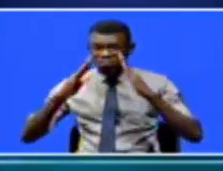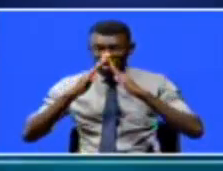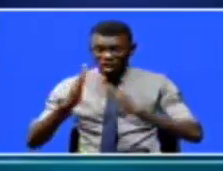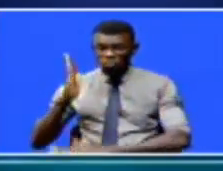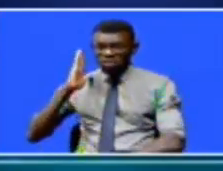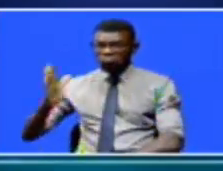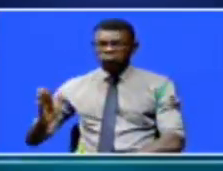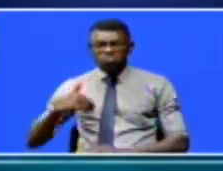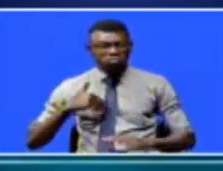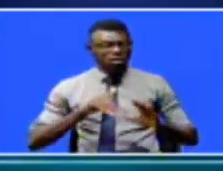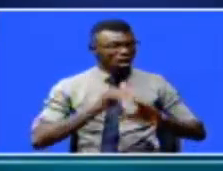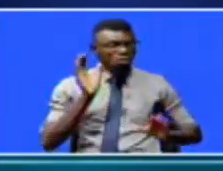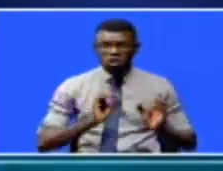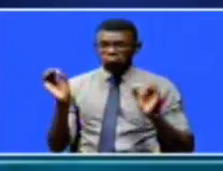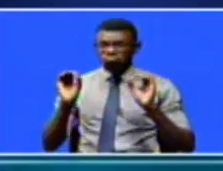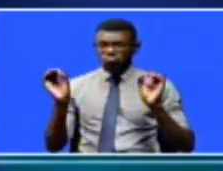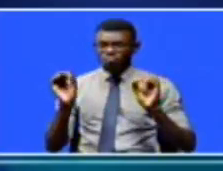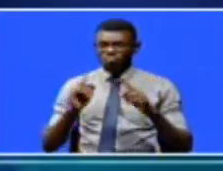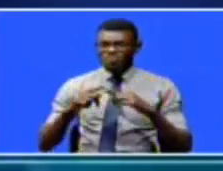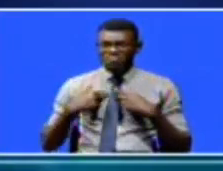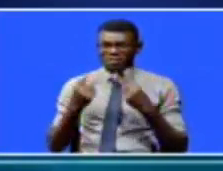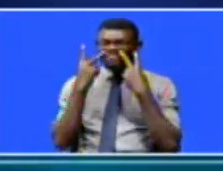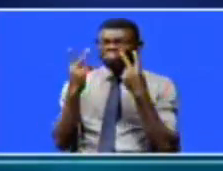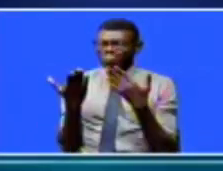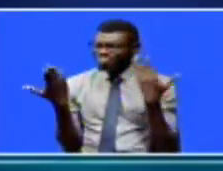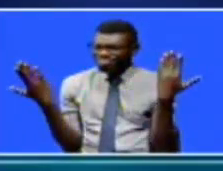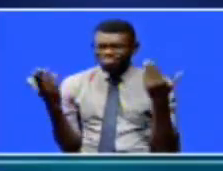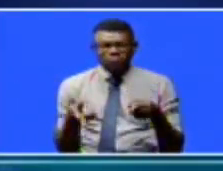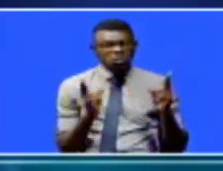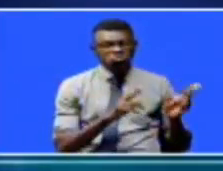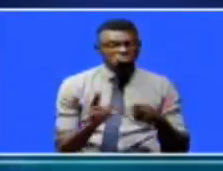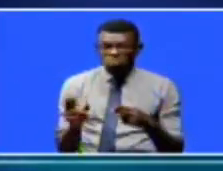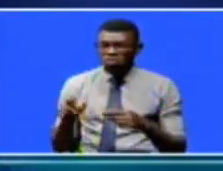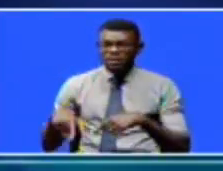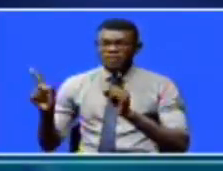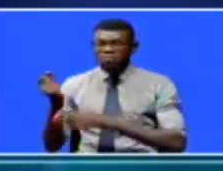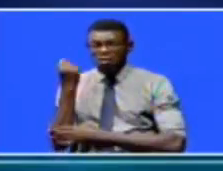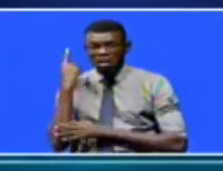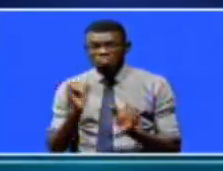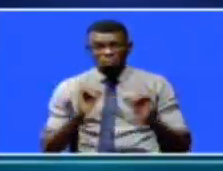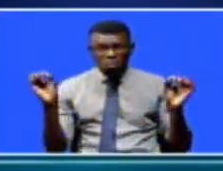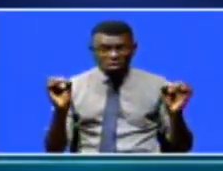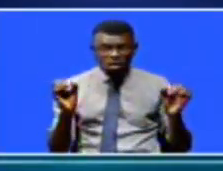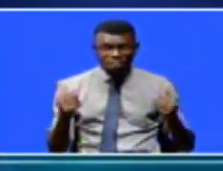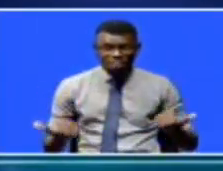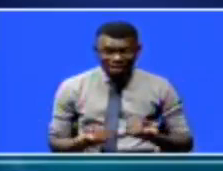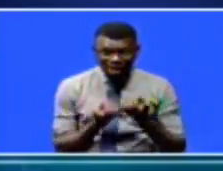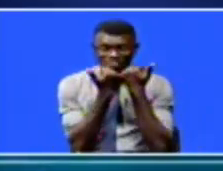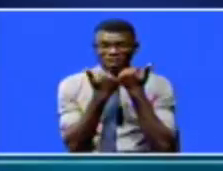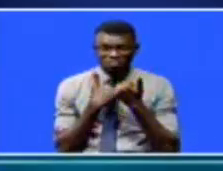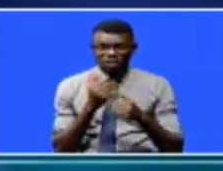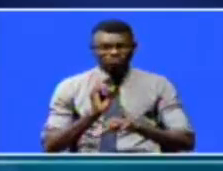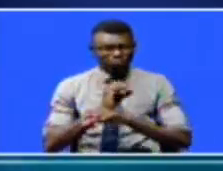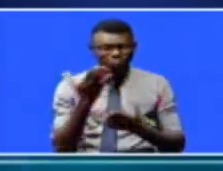come out. I just take it like maybe they don't understand. Yeah, maybe if I sit with them down and talk to them,